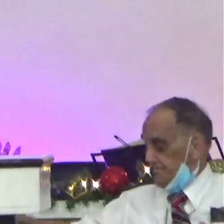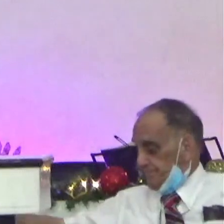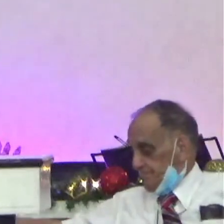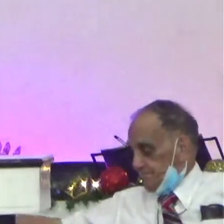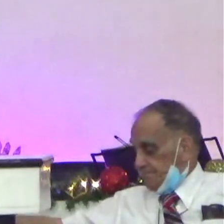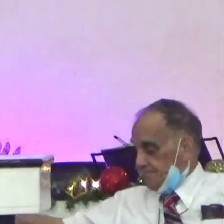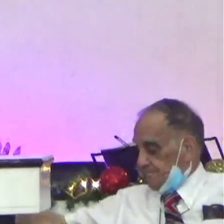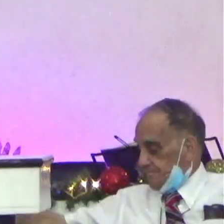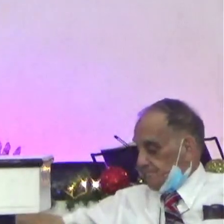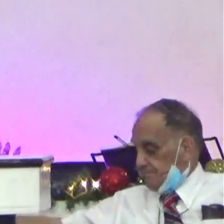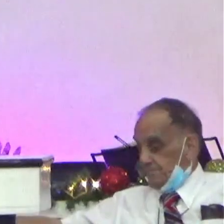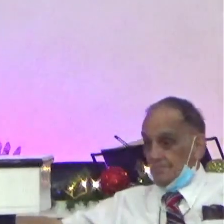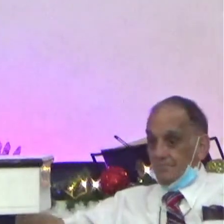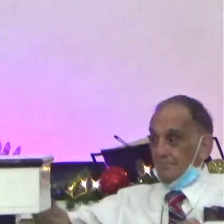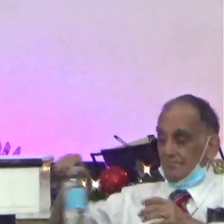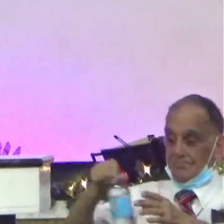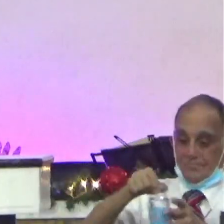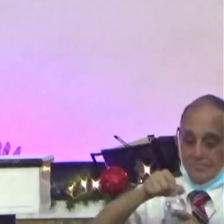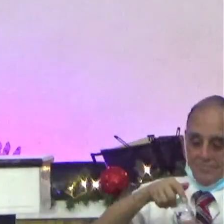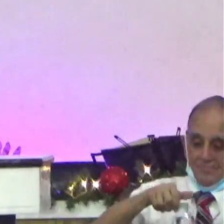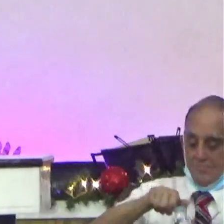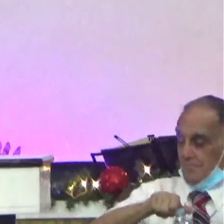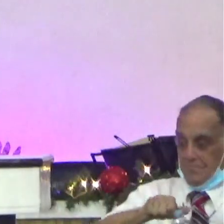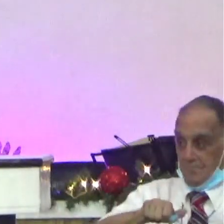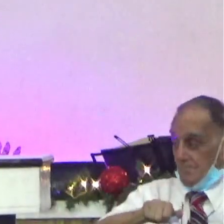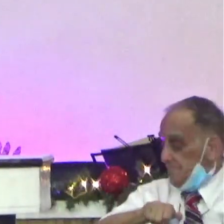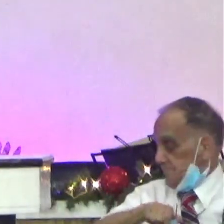Intubate. Okay, sige. Let's pray lang. Unsay ngalan sa mo papa?